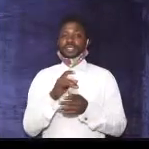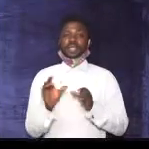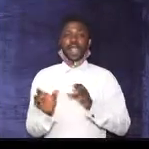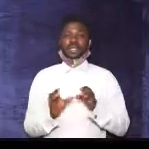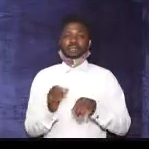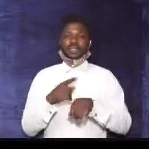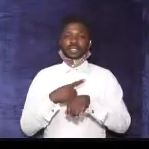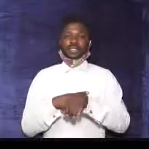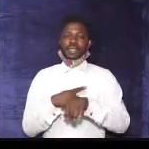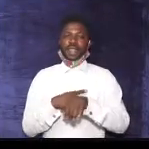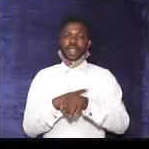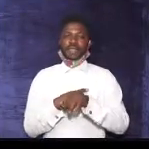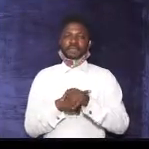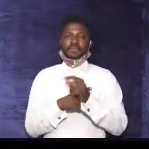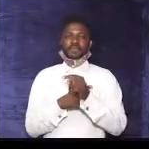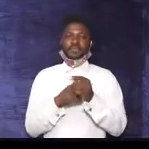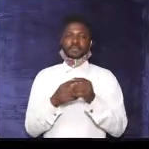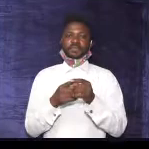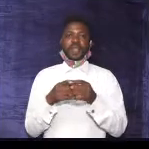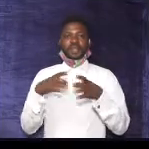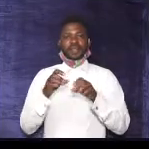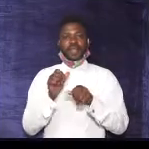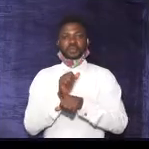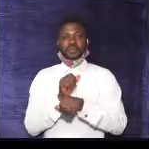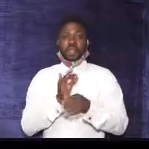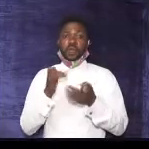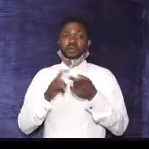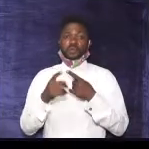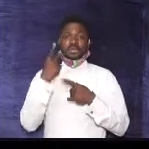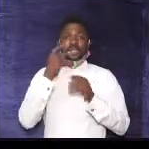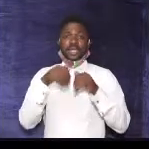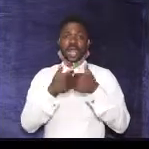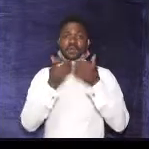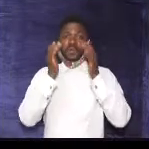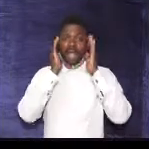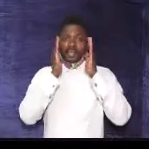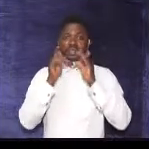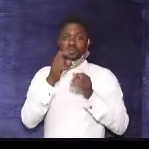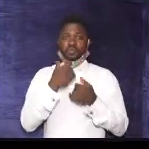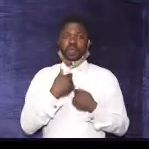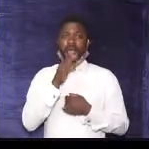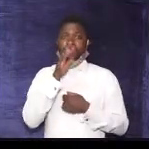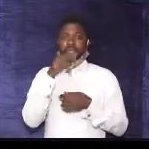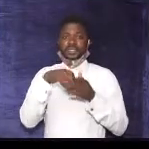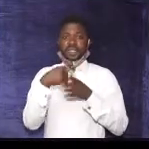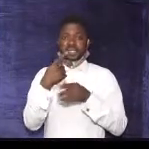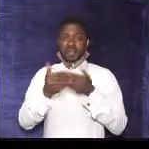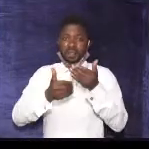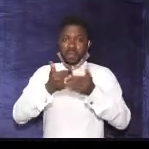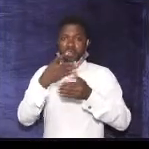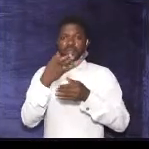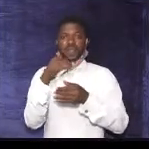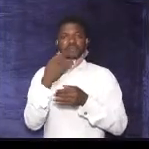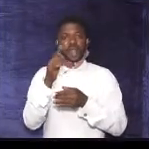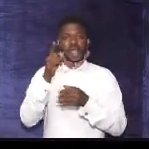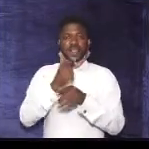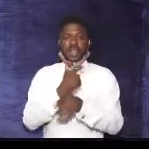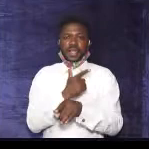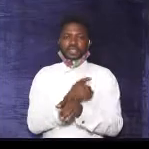Now it's activity time. I want to see how attentive you have been in the course of the